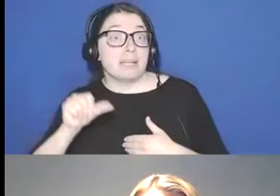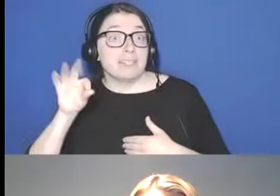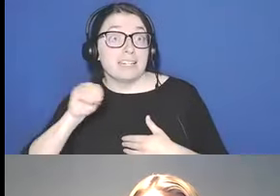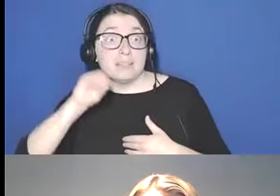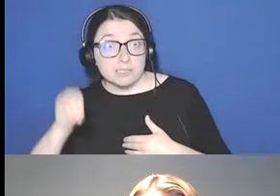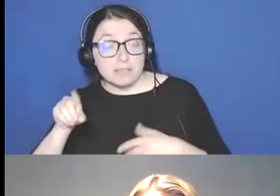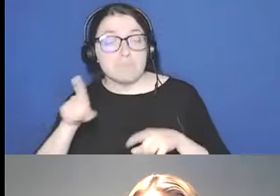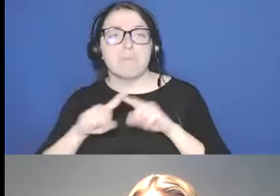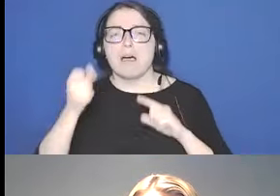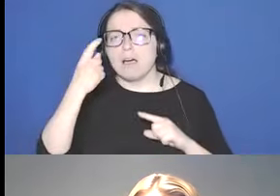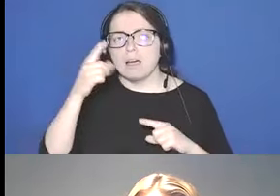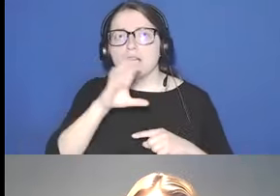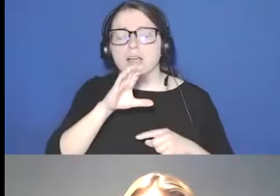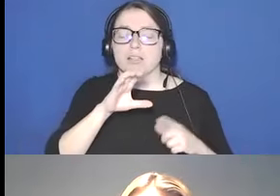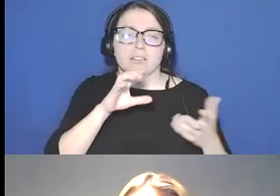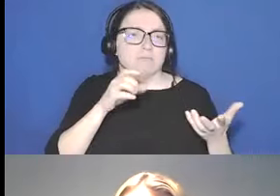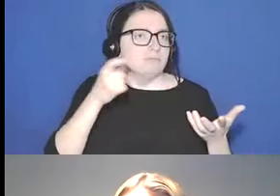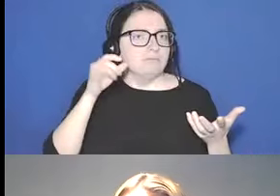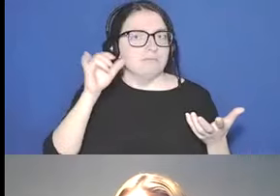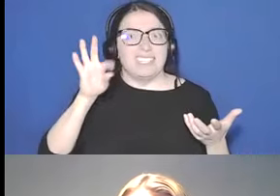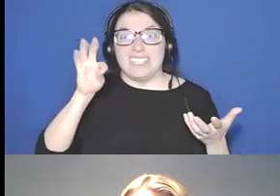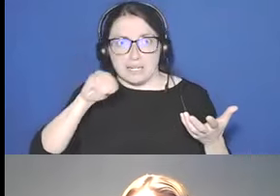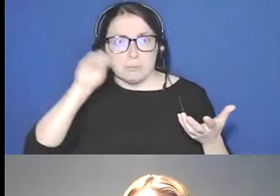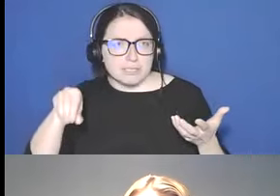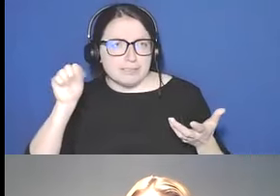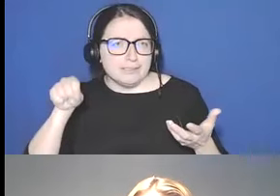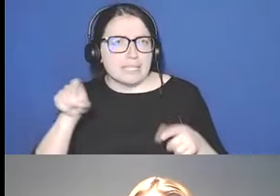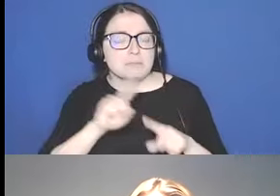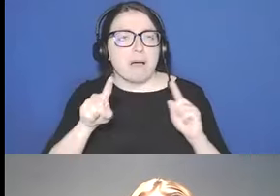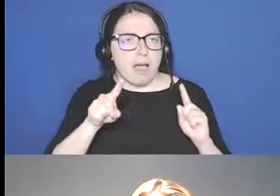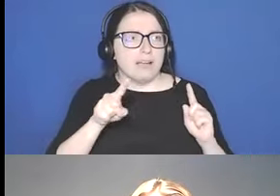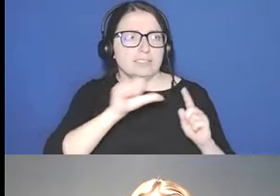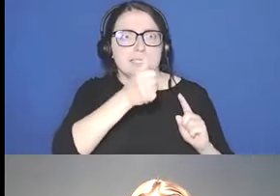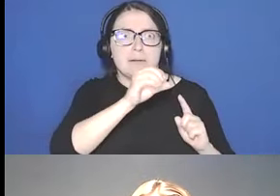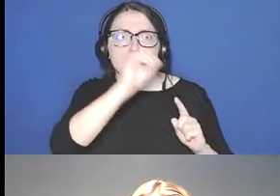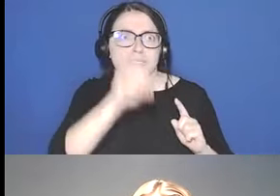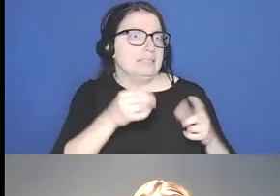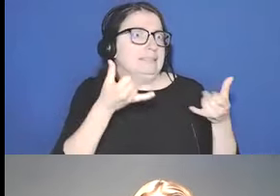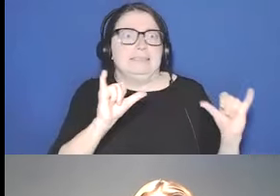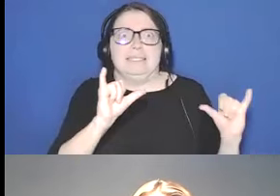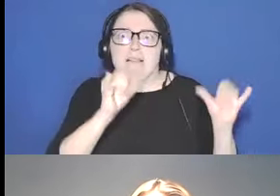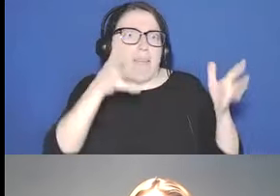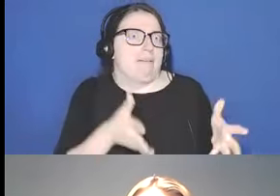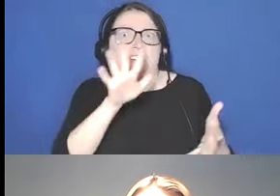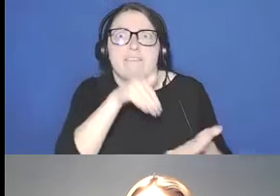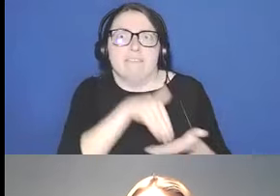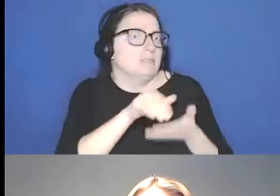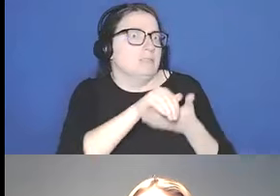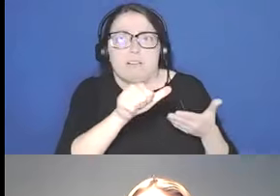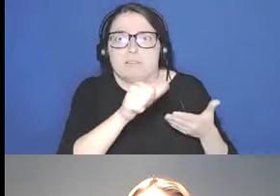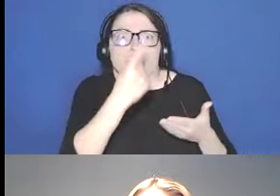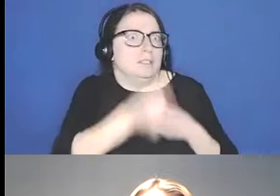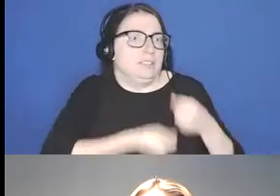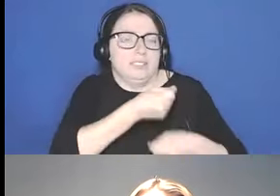the cost is so much that 90% might still leave you with $5,000 for 1 year